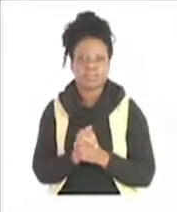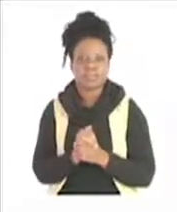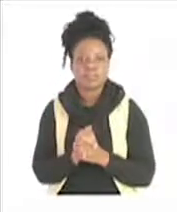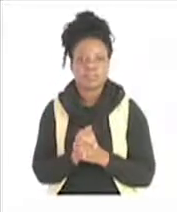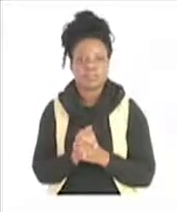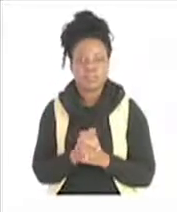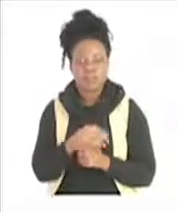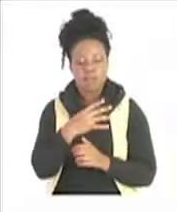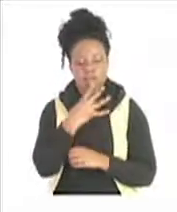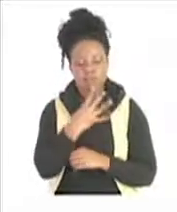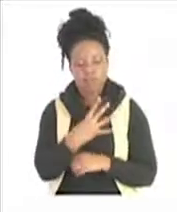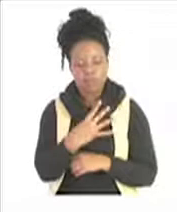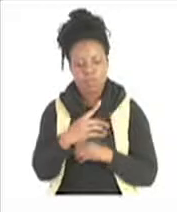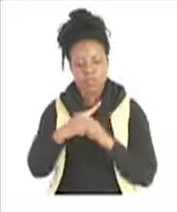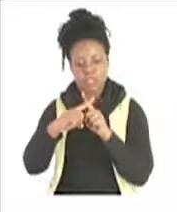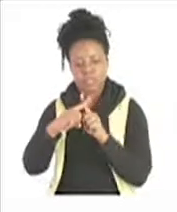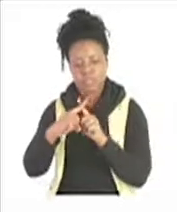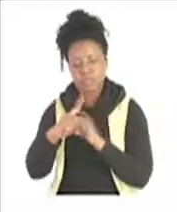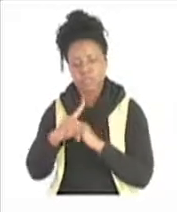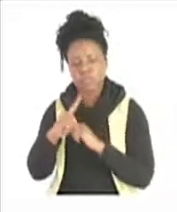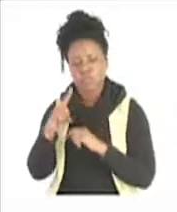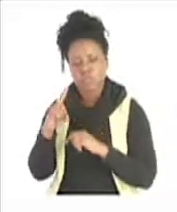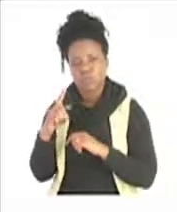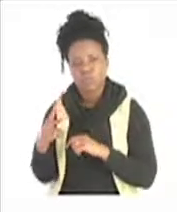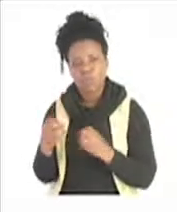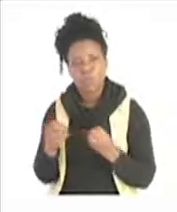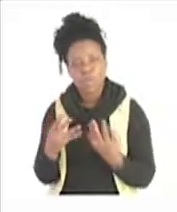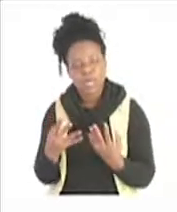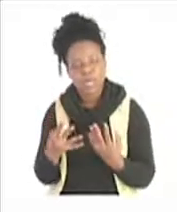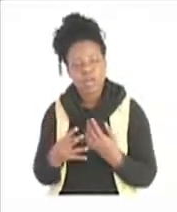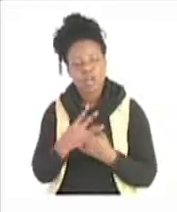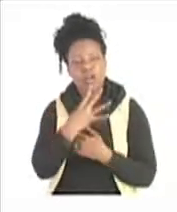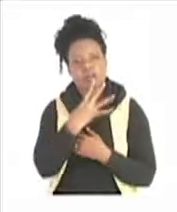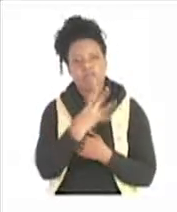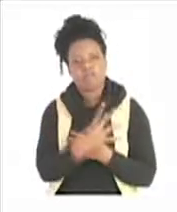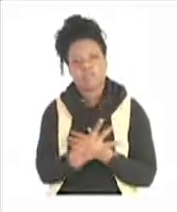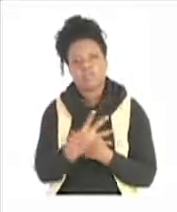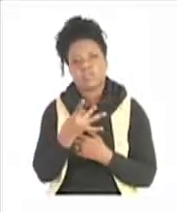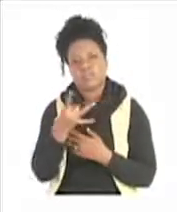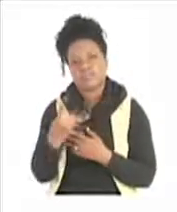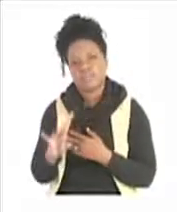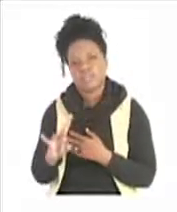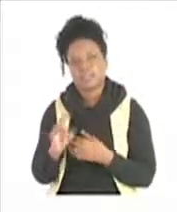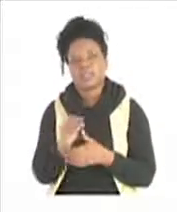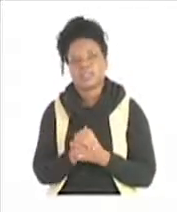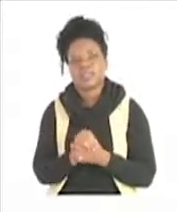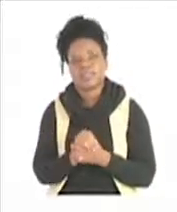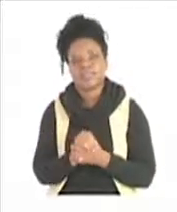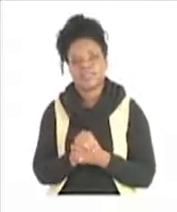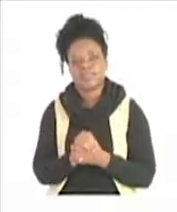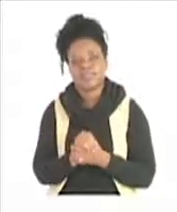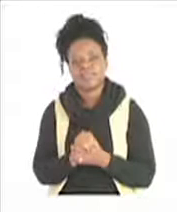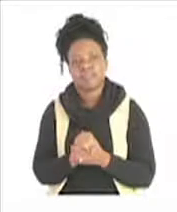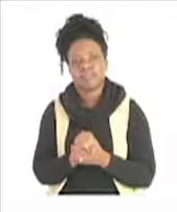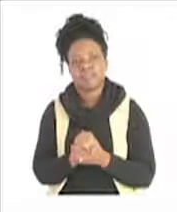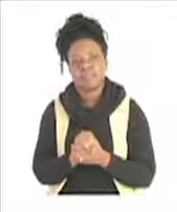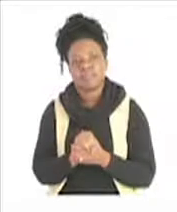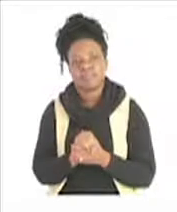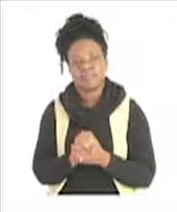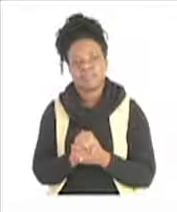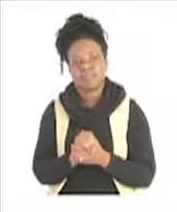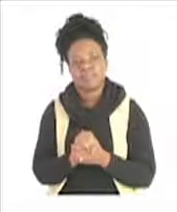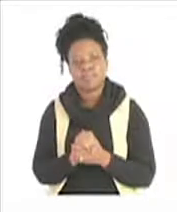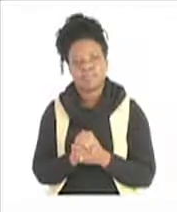4 times 12 equals 48. We will also see one thing, boys and